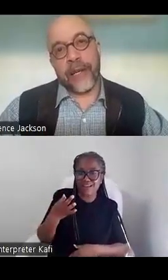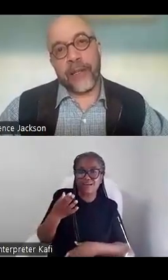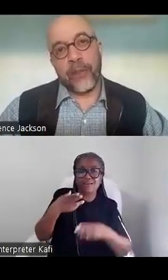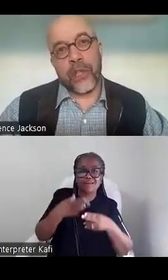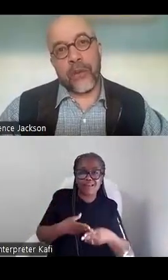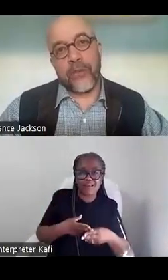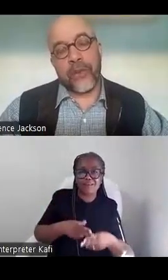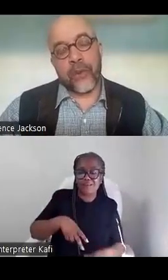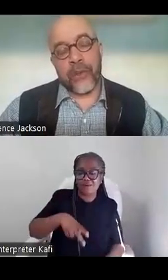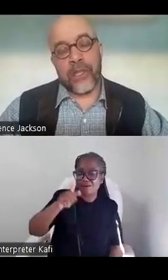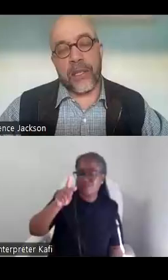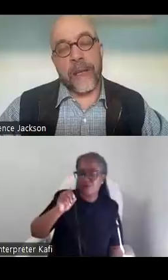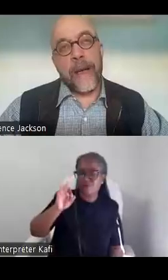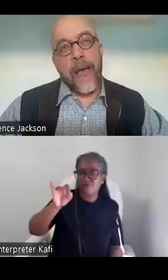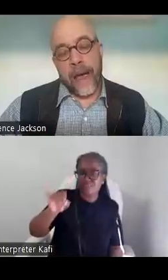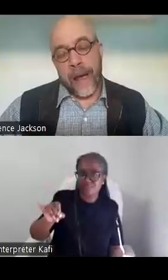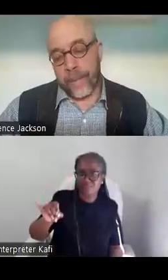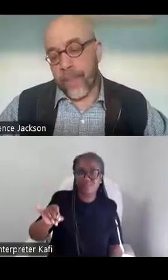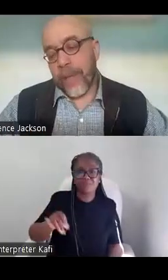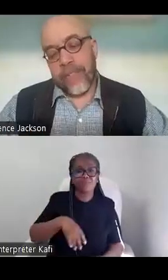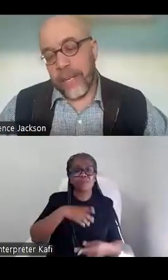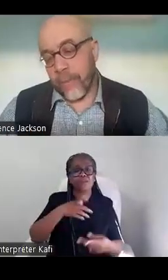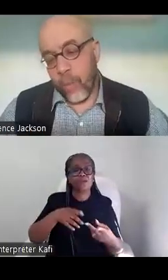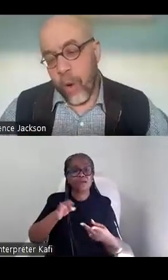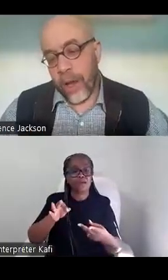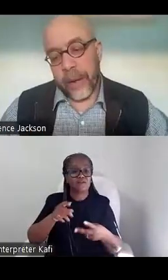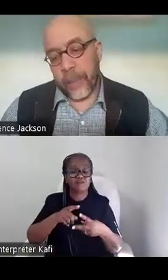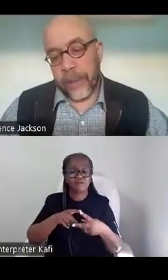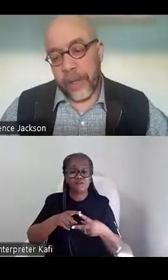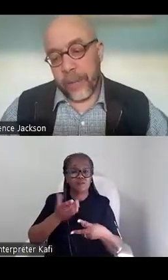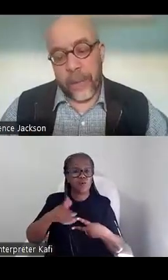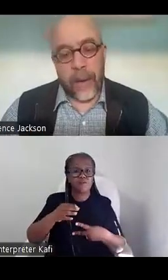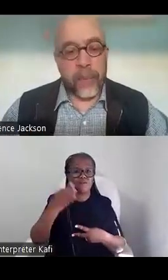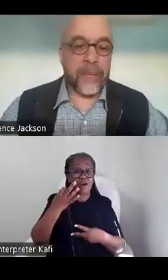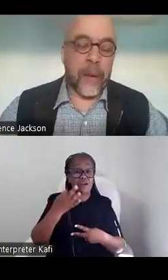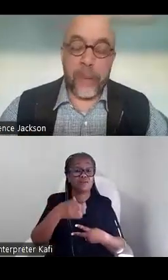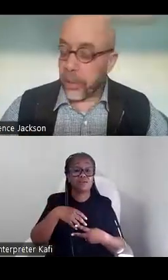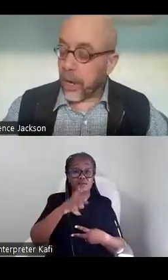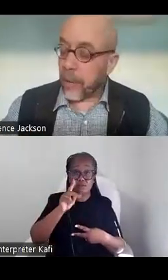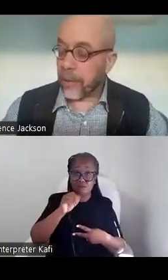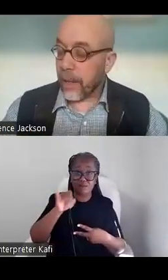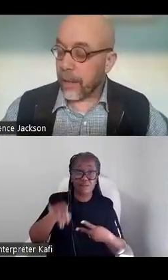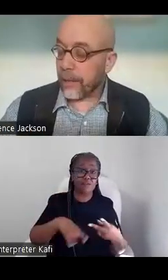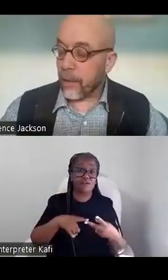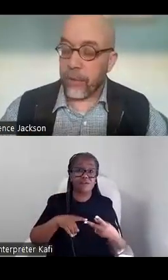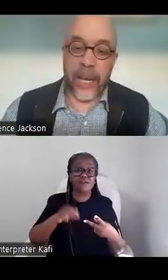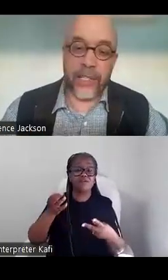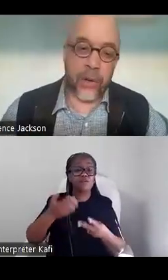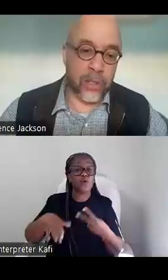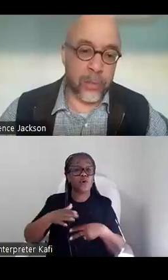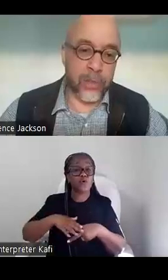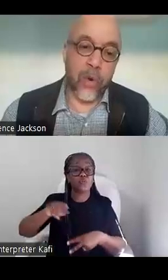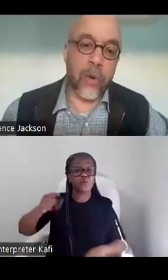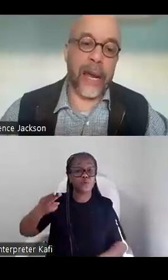Friday and Cujo for Thursday, they wind up being picked up and becoming like,